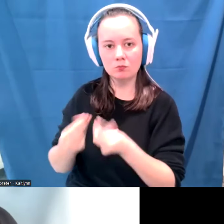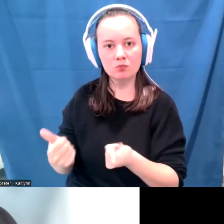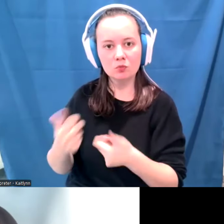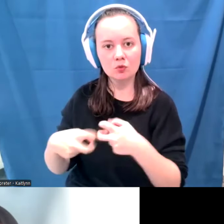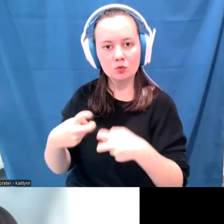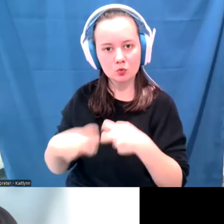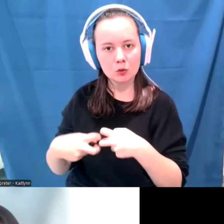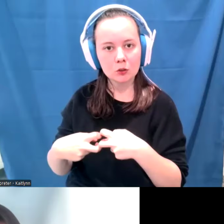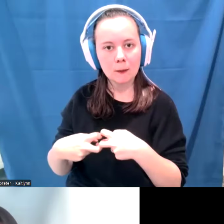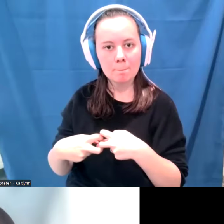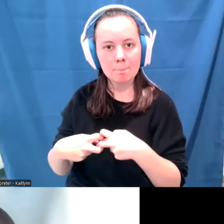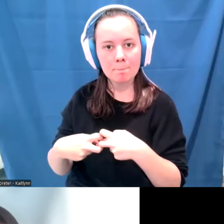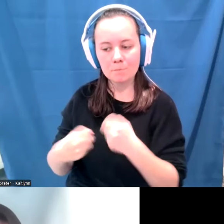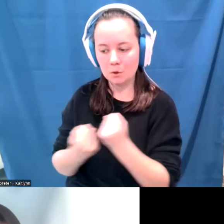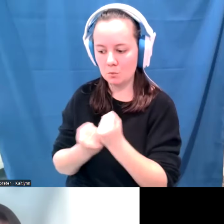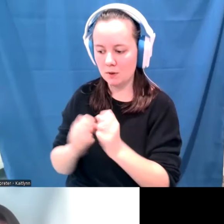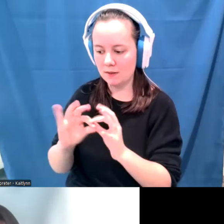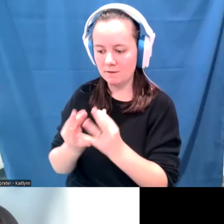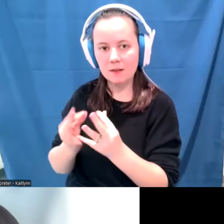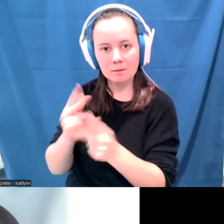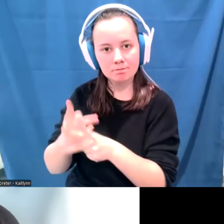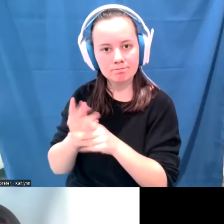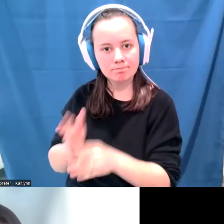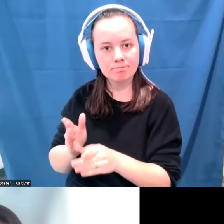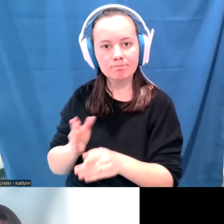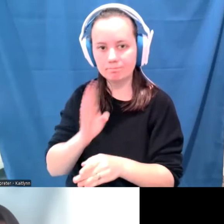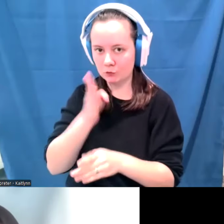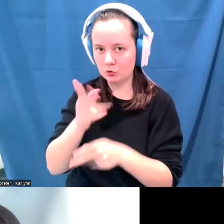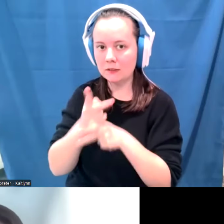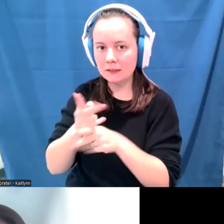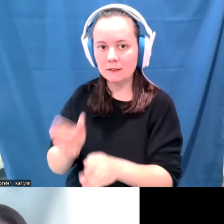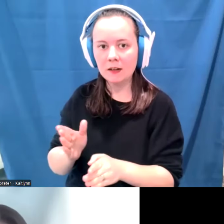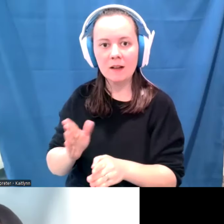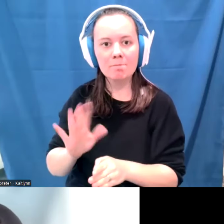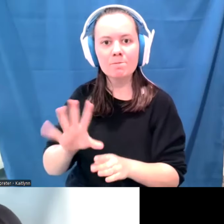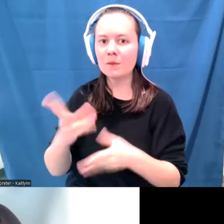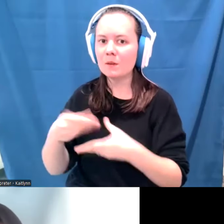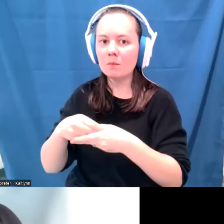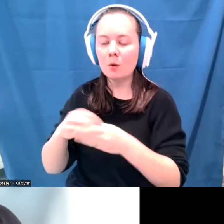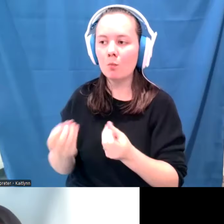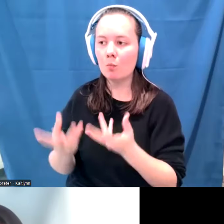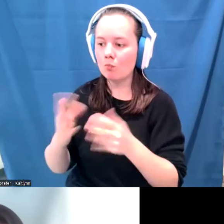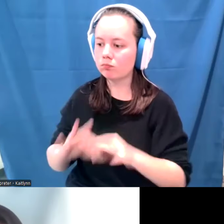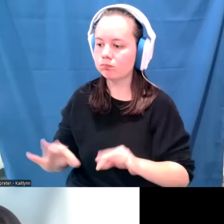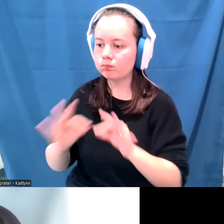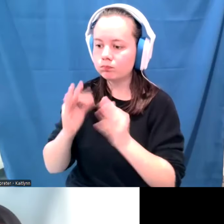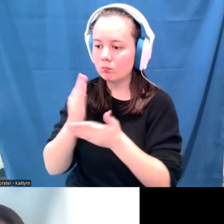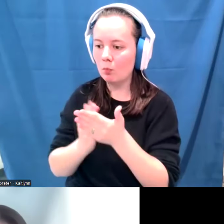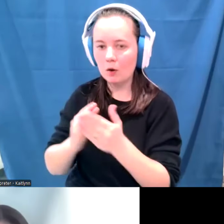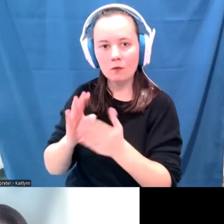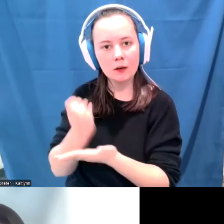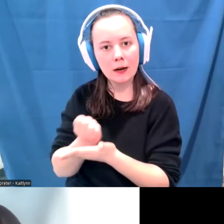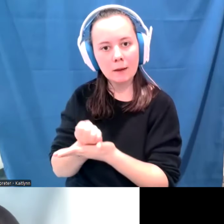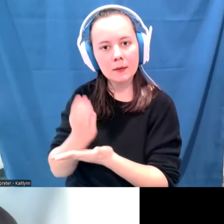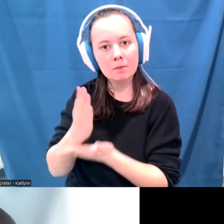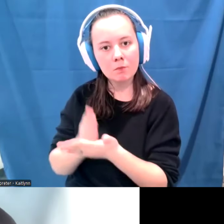family caregivers. They play an essential role in our healthcare system, our economy, and society as a whole. They